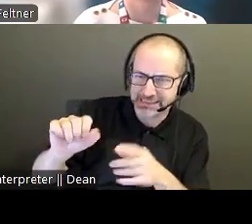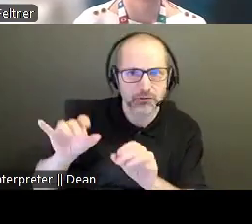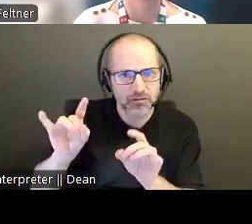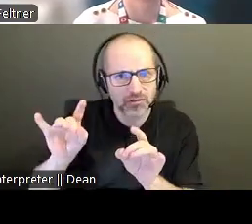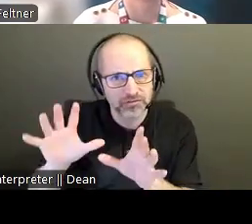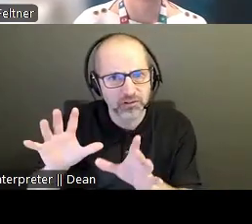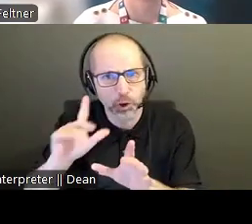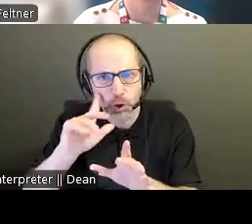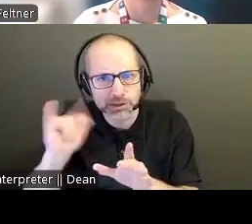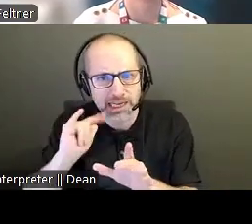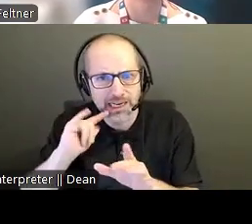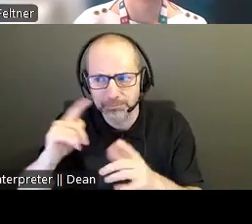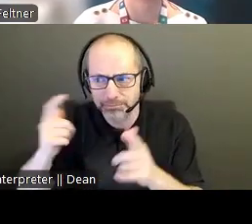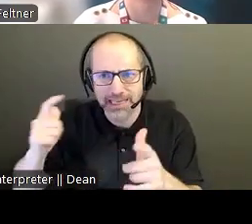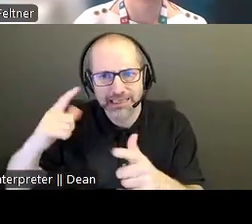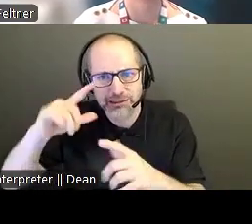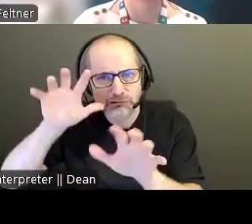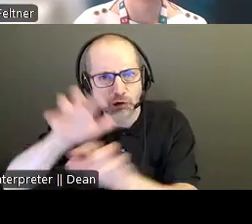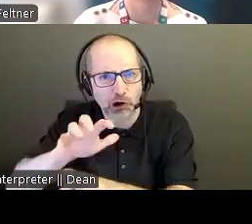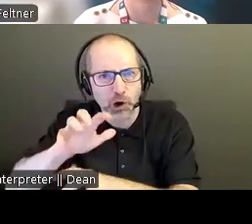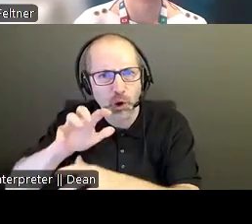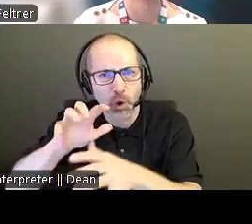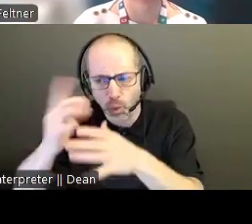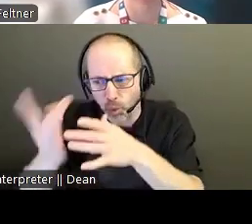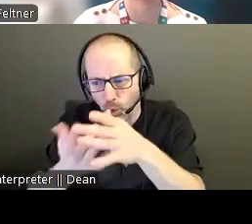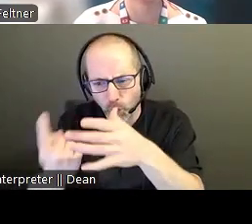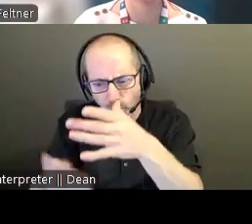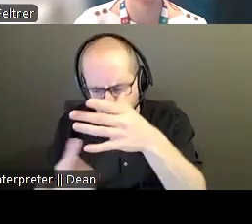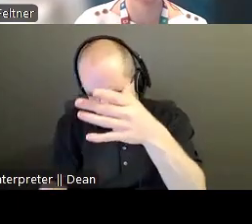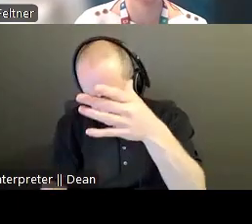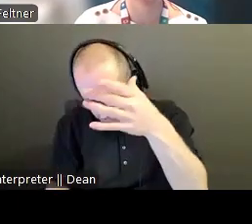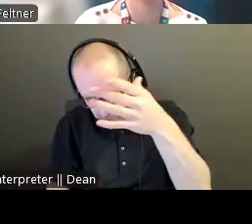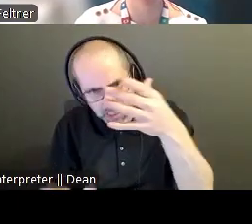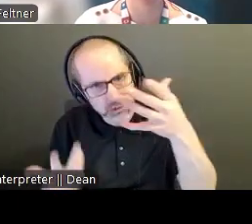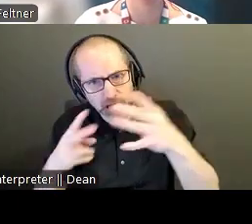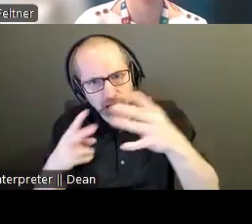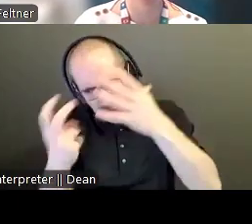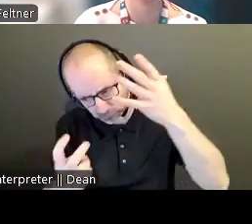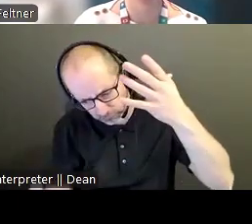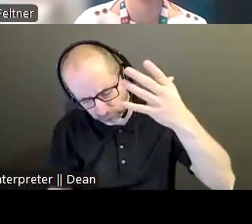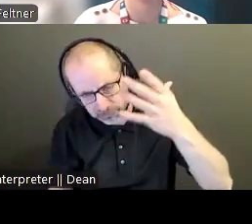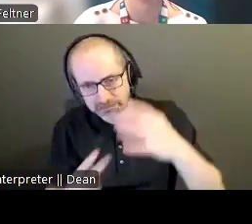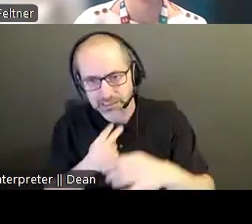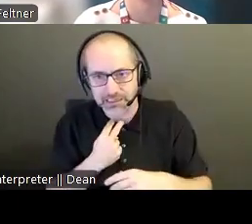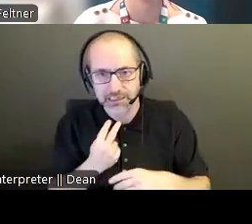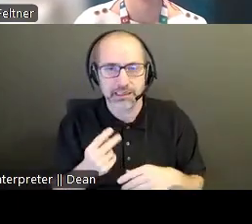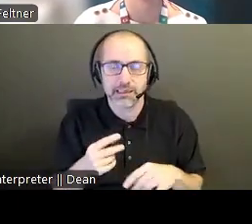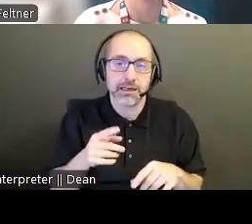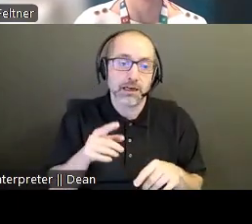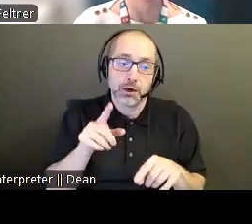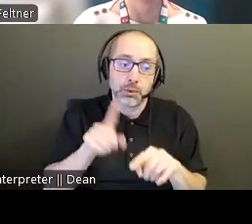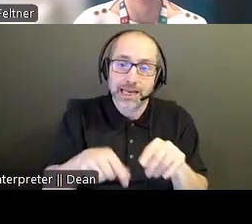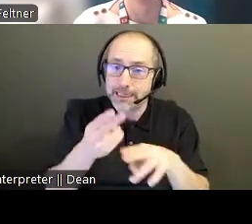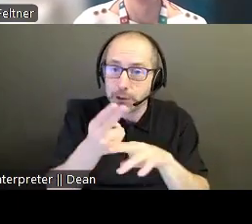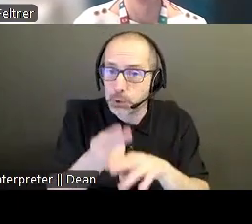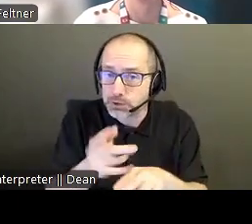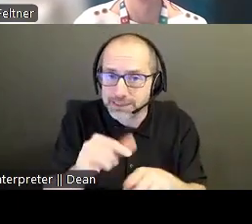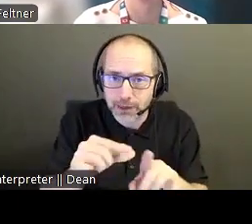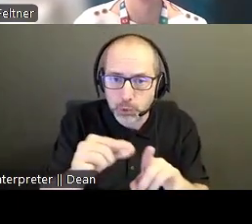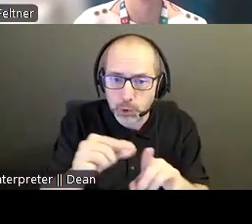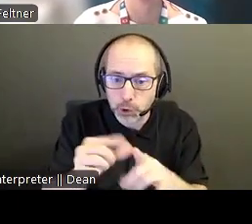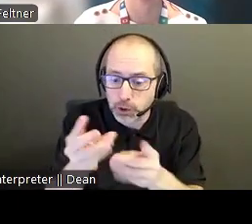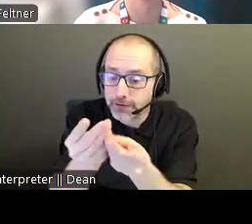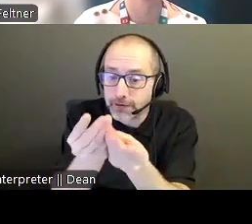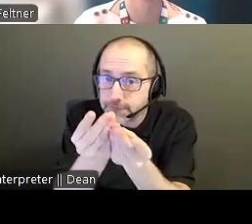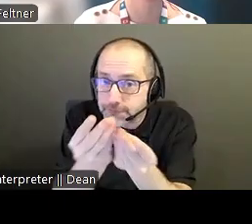have to kind of take ourselves out of there and reframe how we think about it. We can't use words like get rid of or fix or cure because we